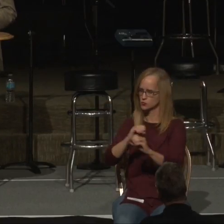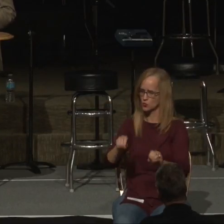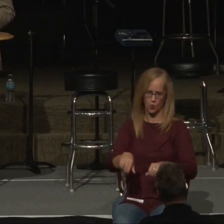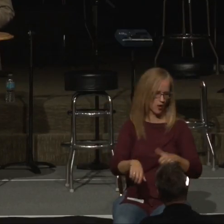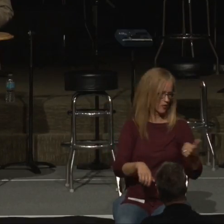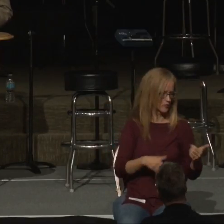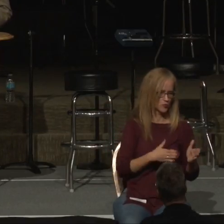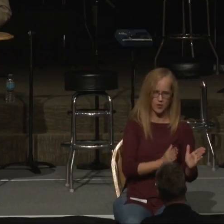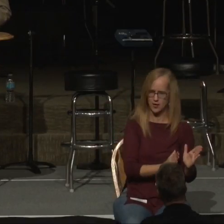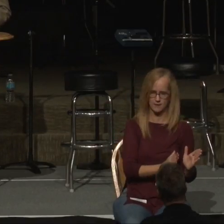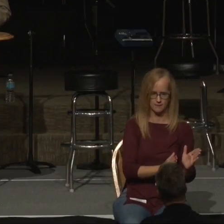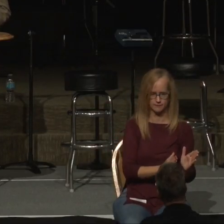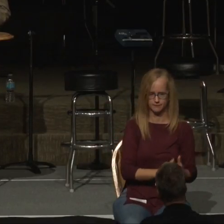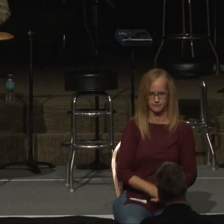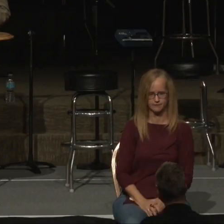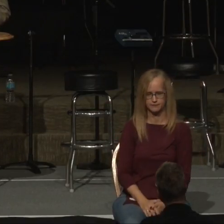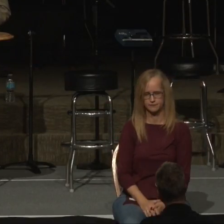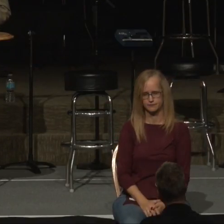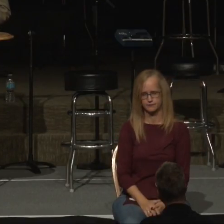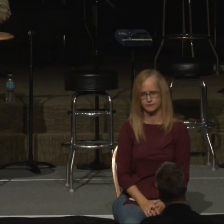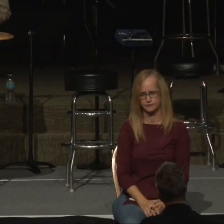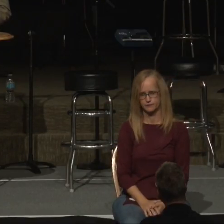way.